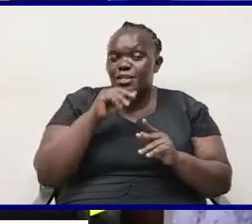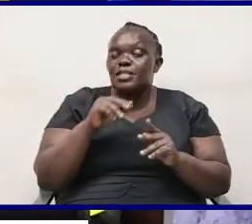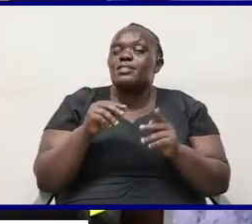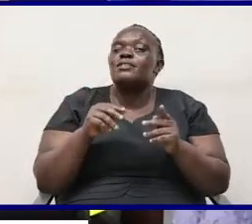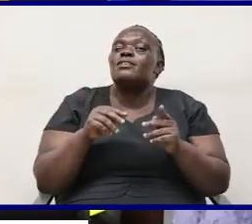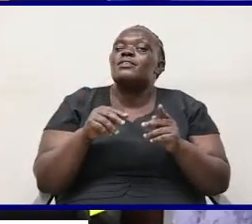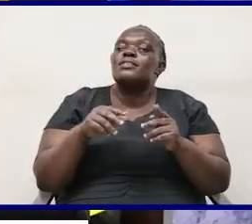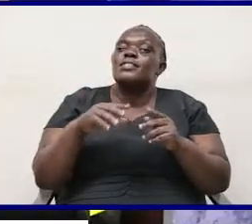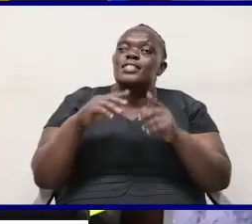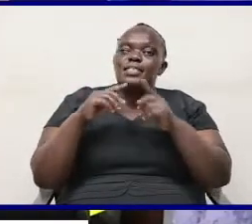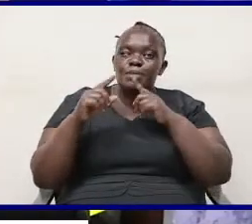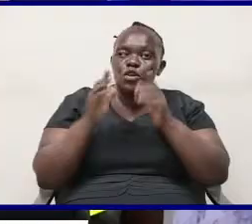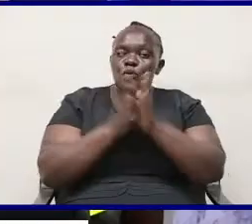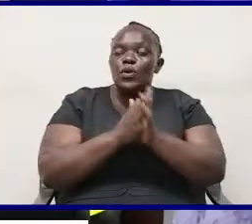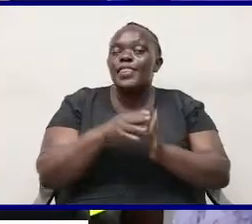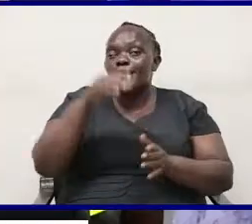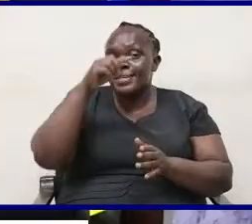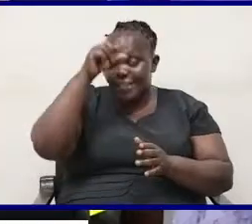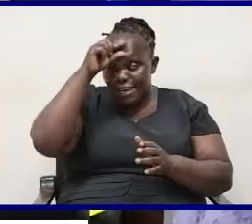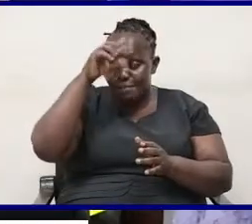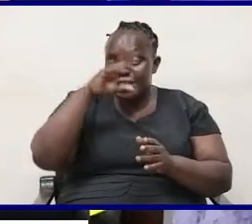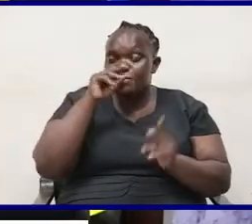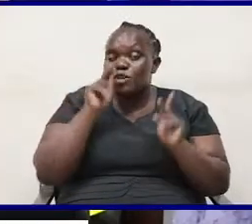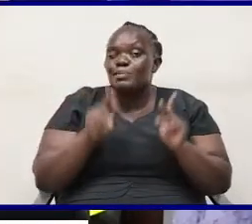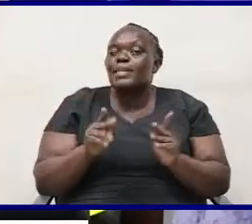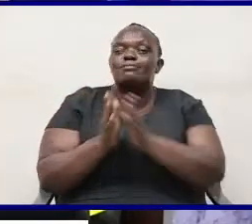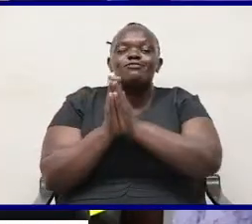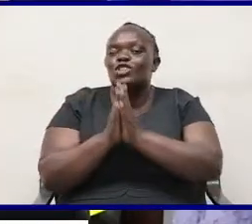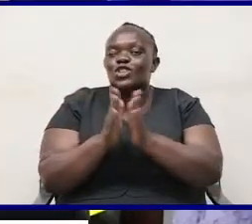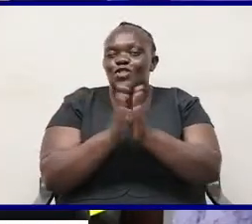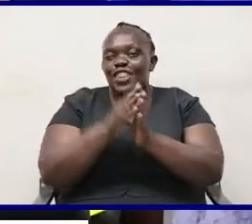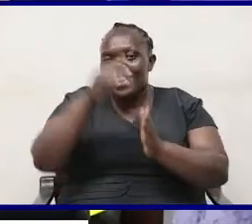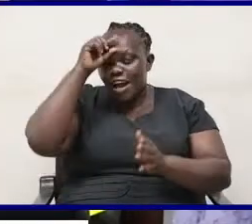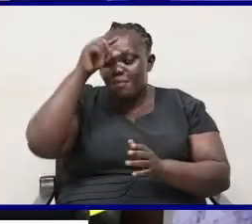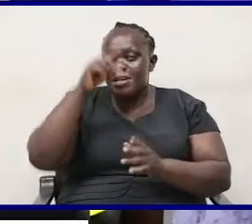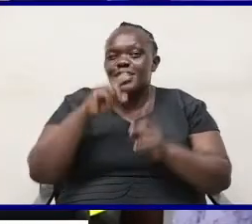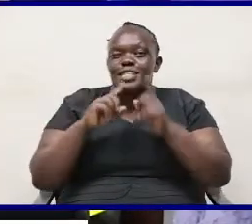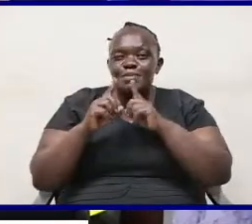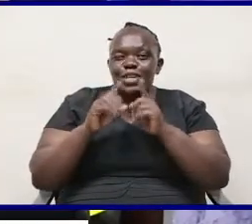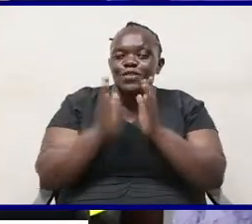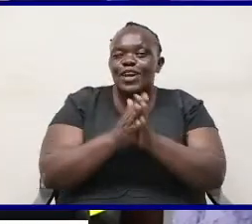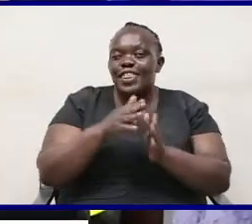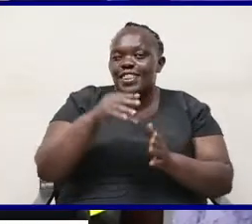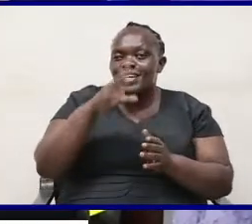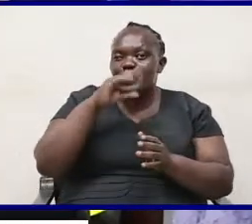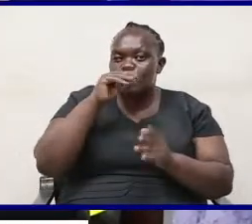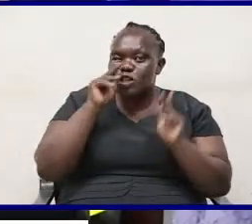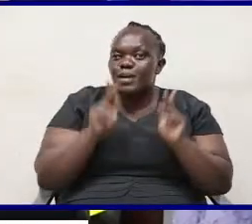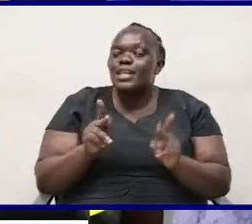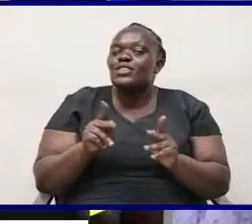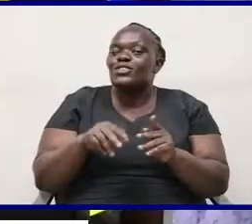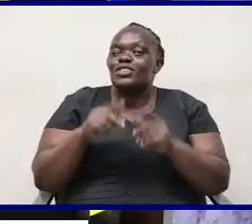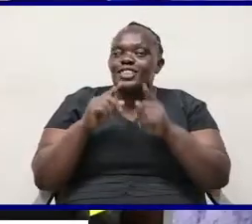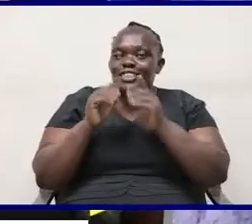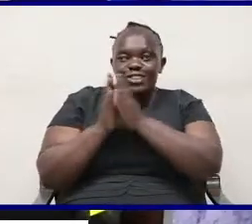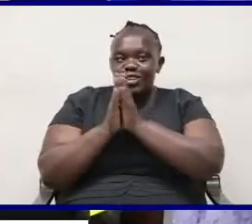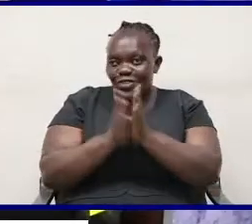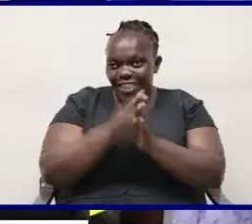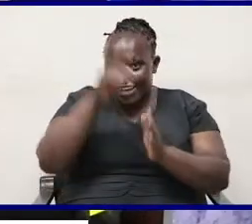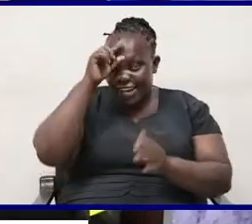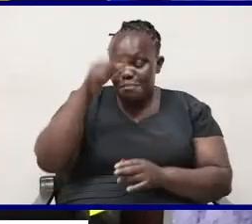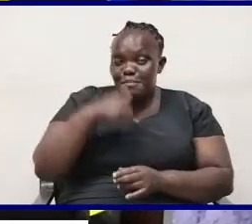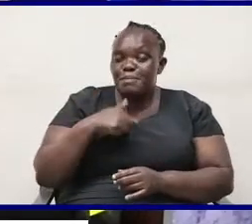Gava. Twende hivyo. Sema na Spox, Bonga na Gava. Tena Sema na Spox, Bonga na Gava. Alafu tunamaliza